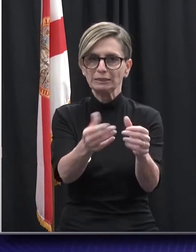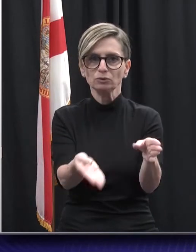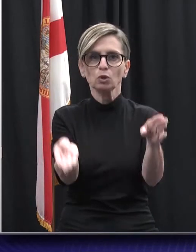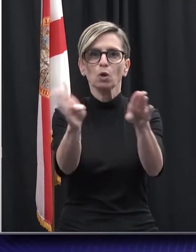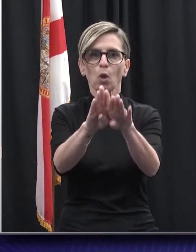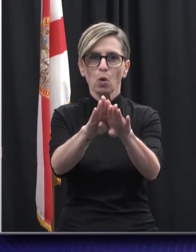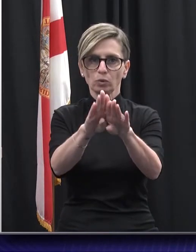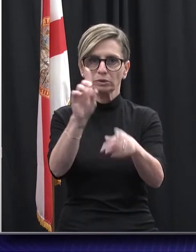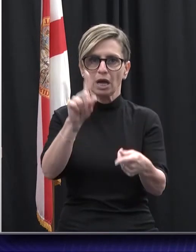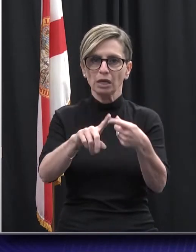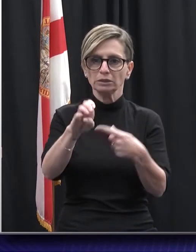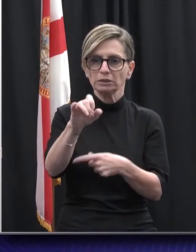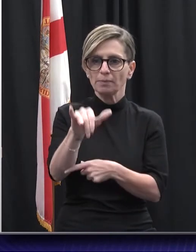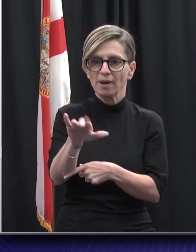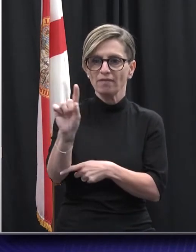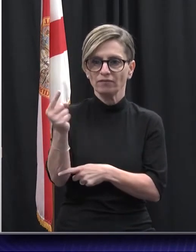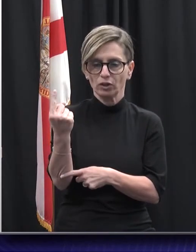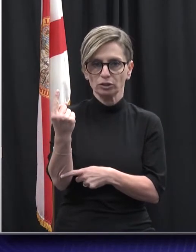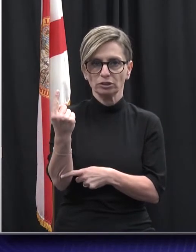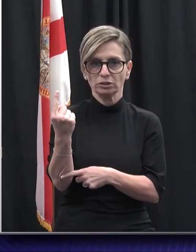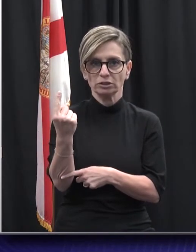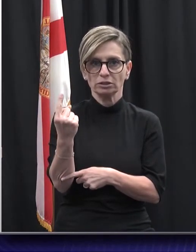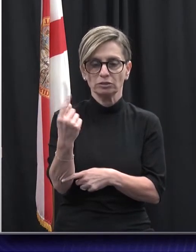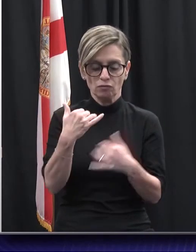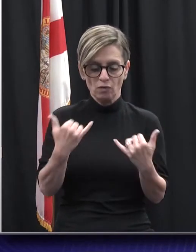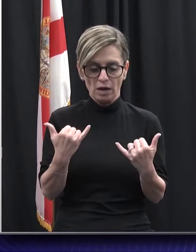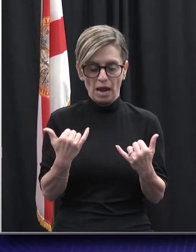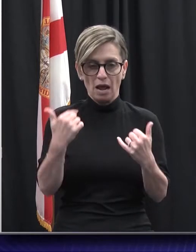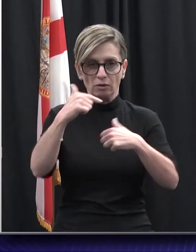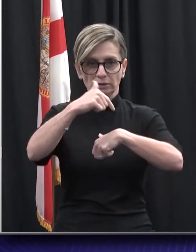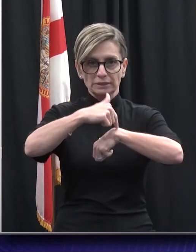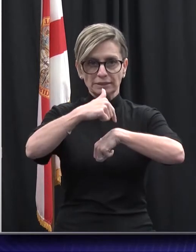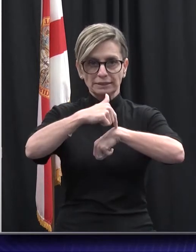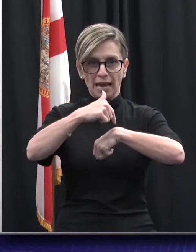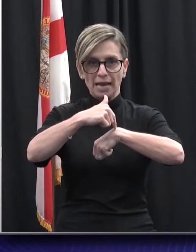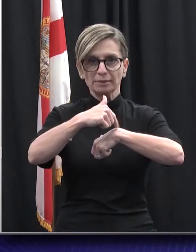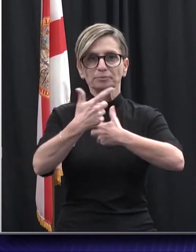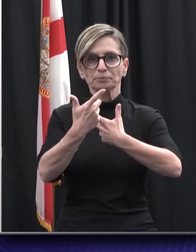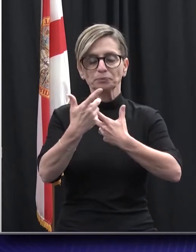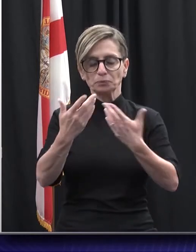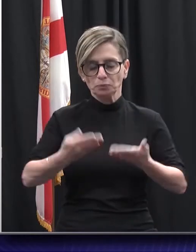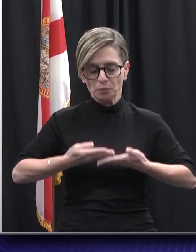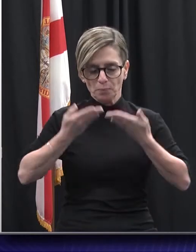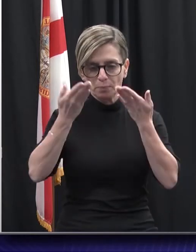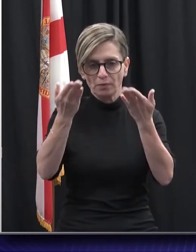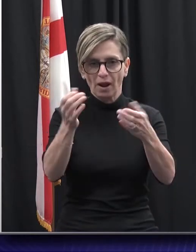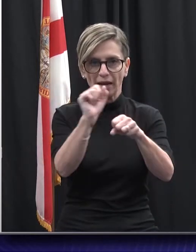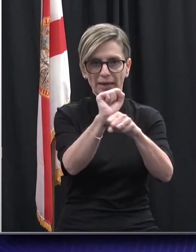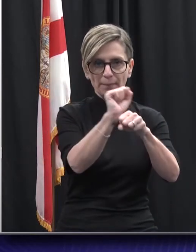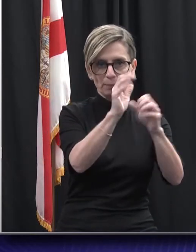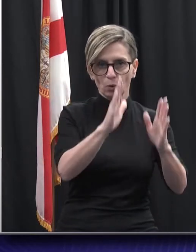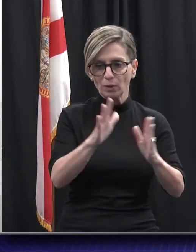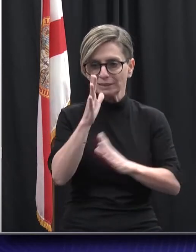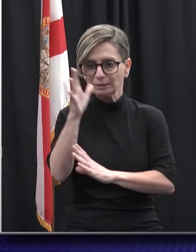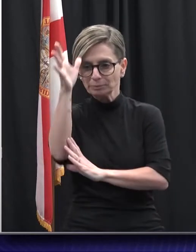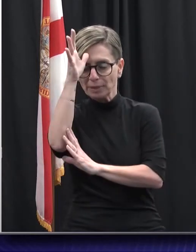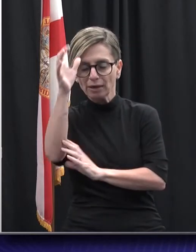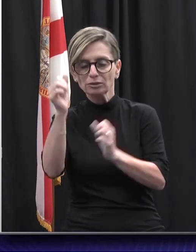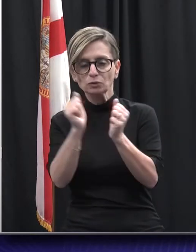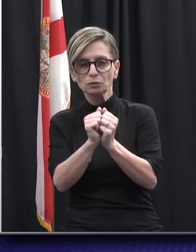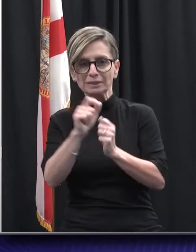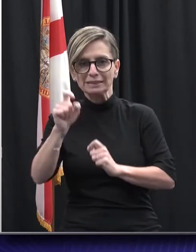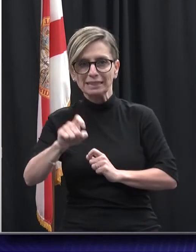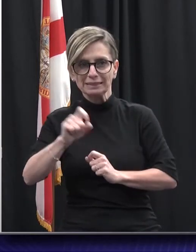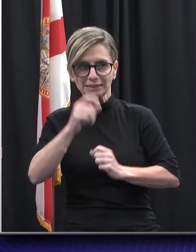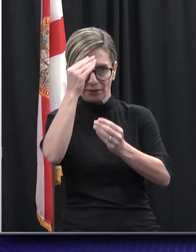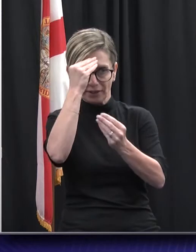May 1st. During this time, we are committed to providing our employees and our parents with the necessary information to support